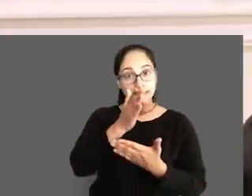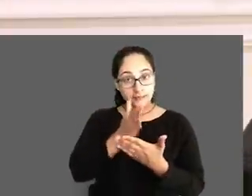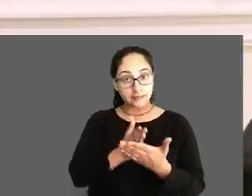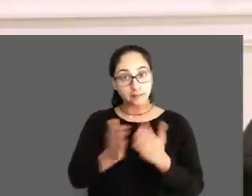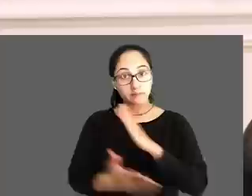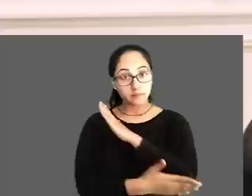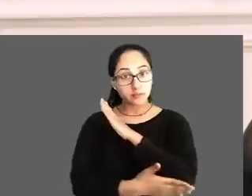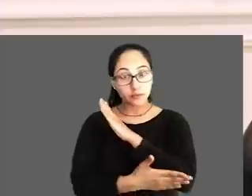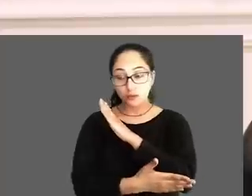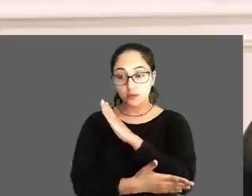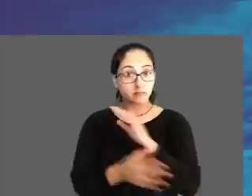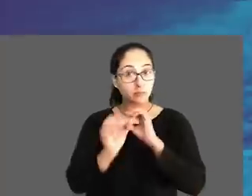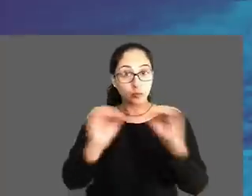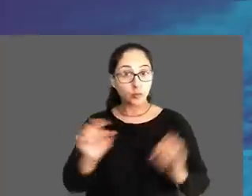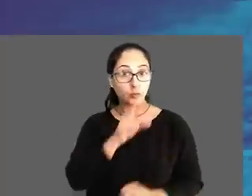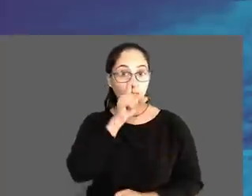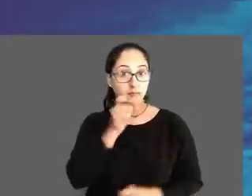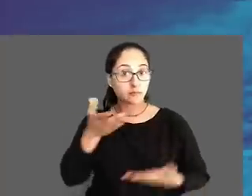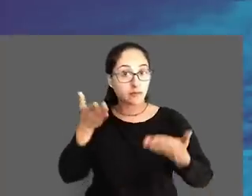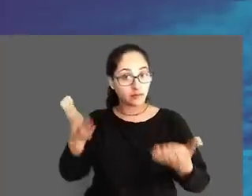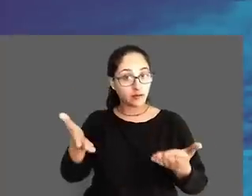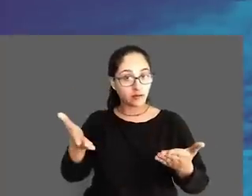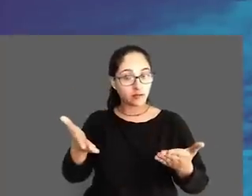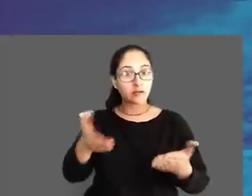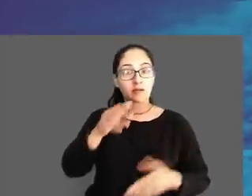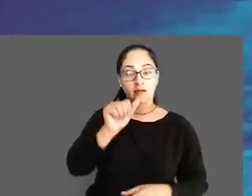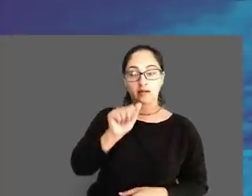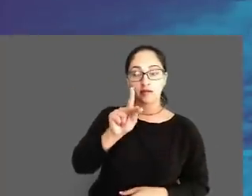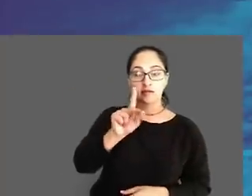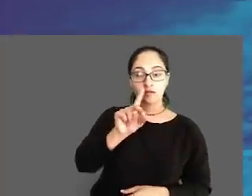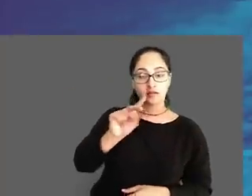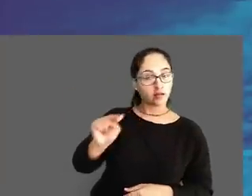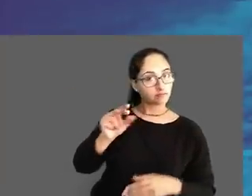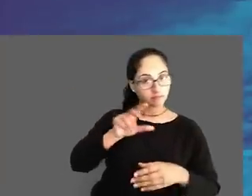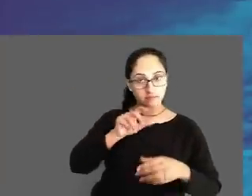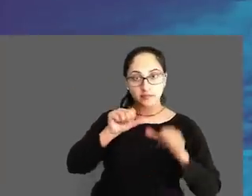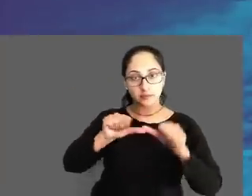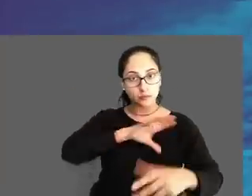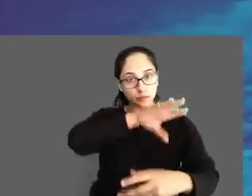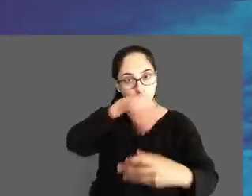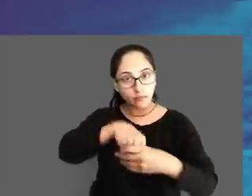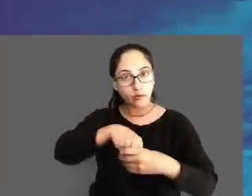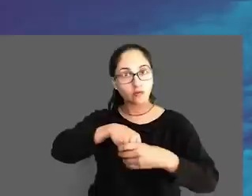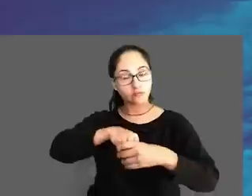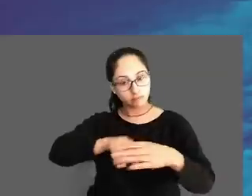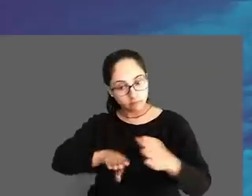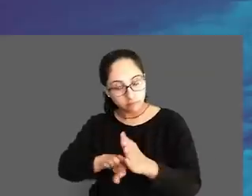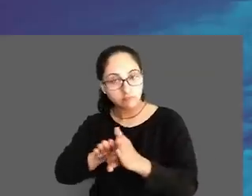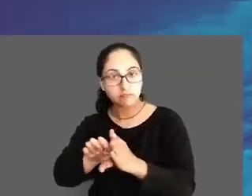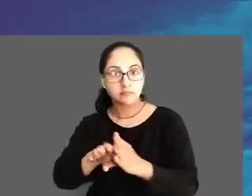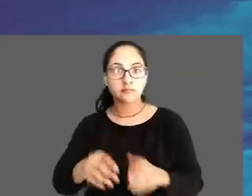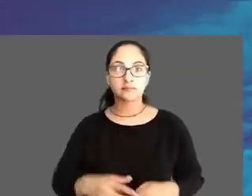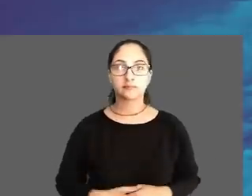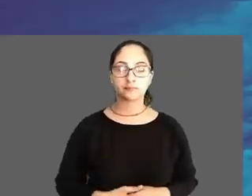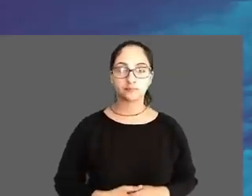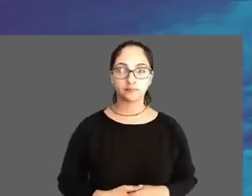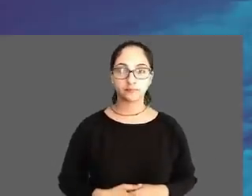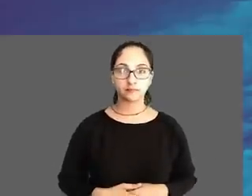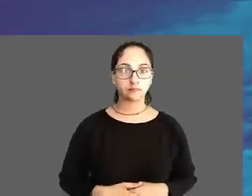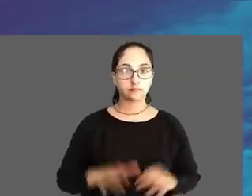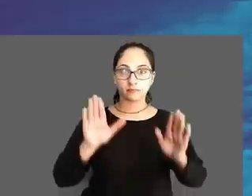no Ismailis. That's amazing. The work that the Aga Khan Development Network does